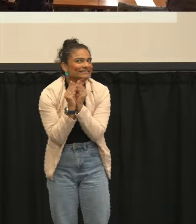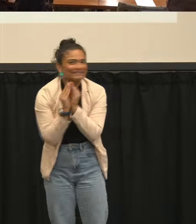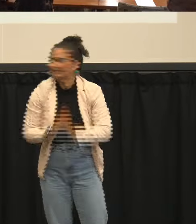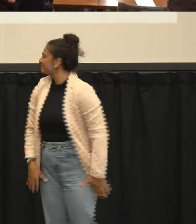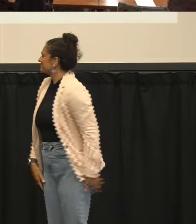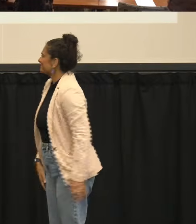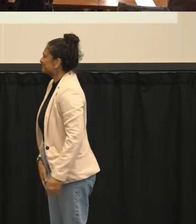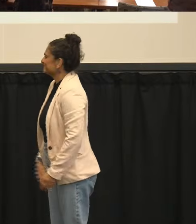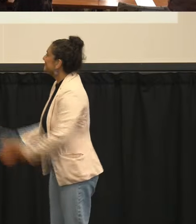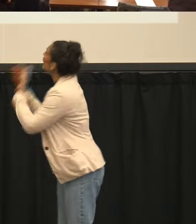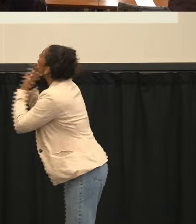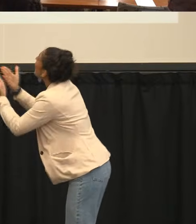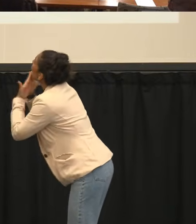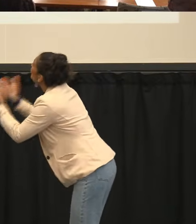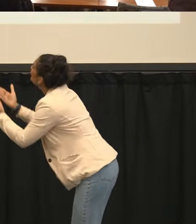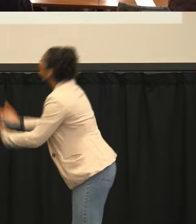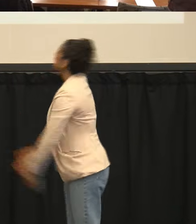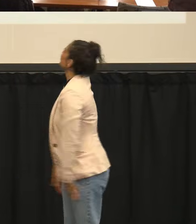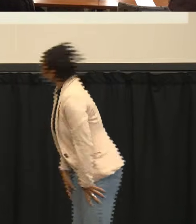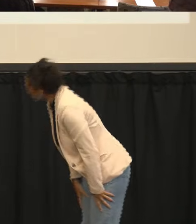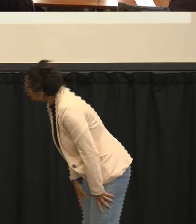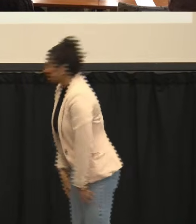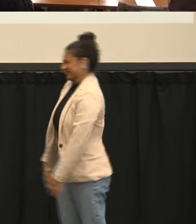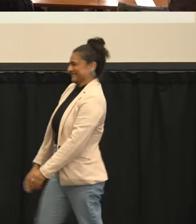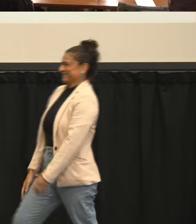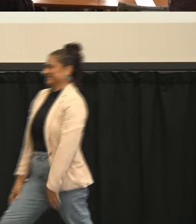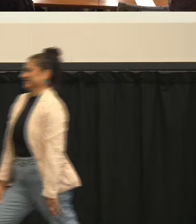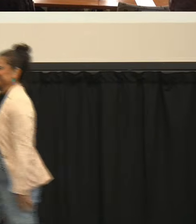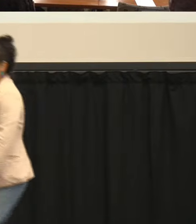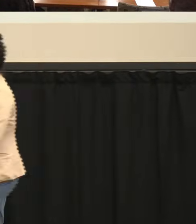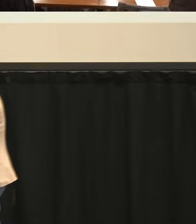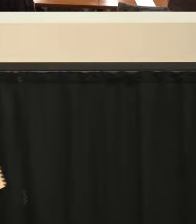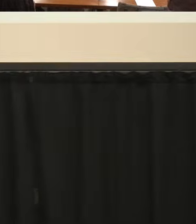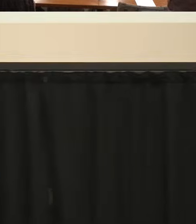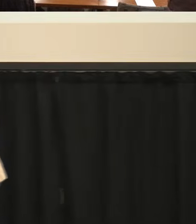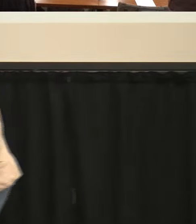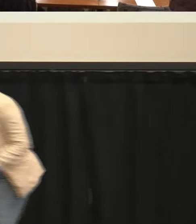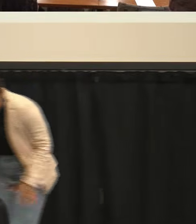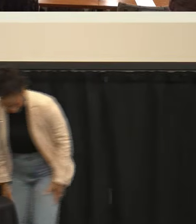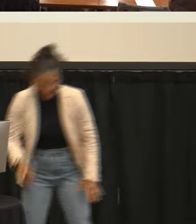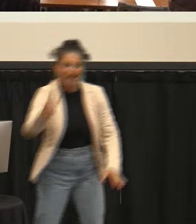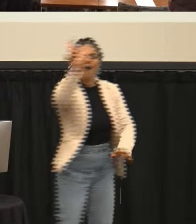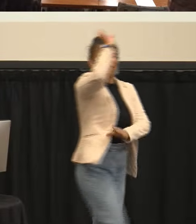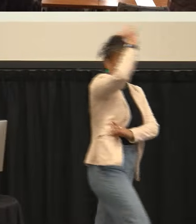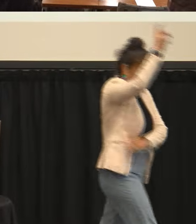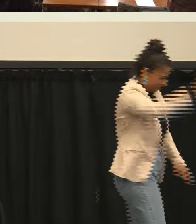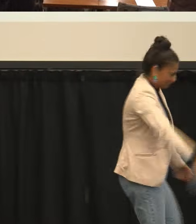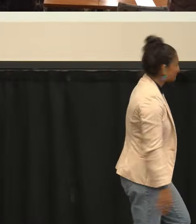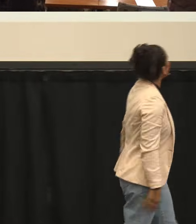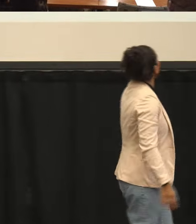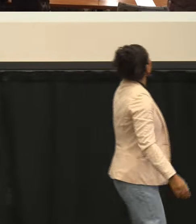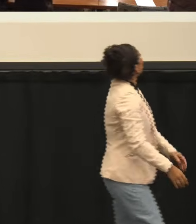She creates lovely items like this. So please make sure that you look at it and also place your orders.